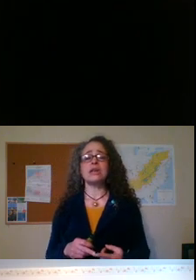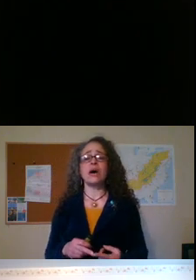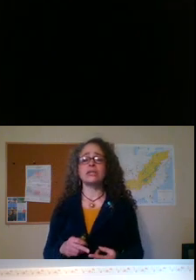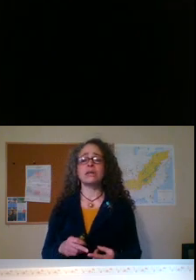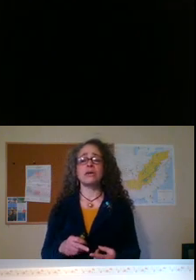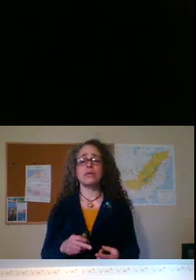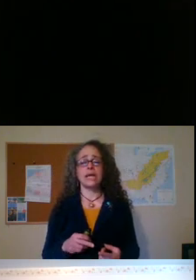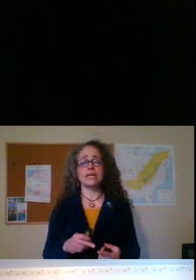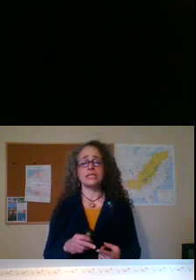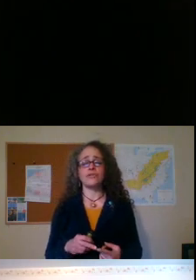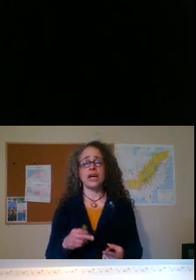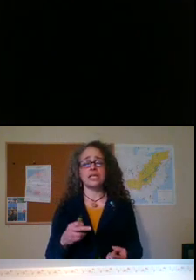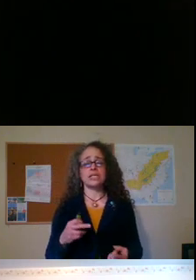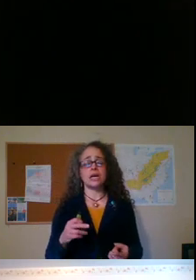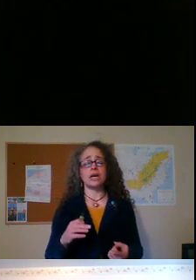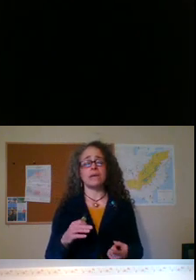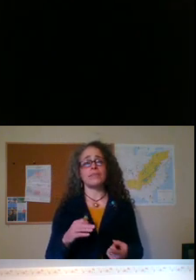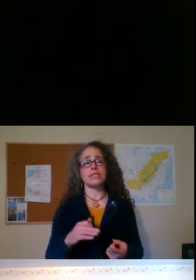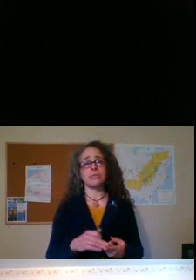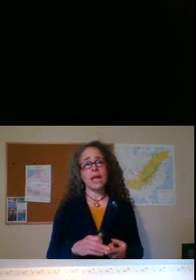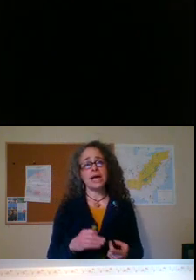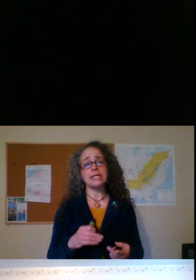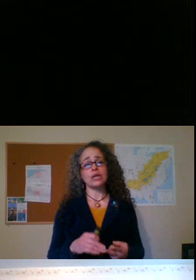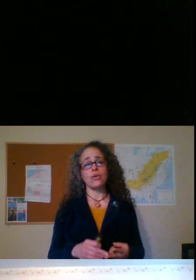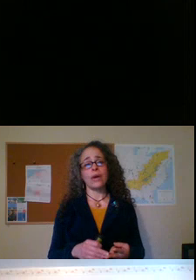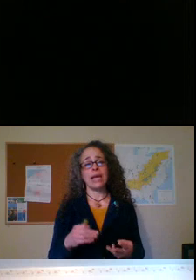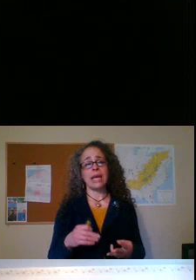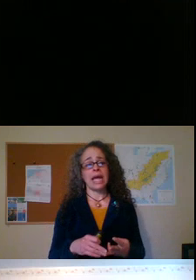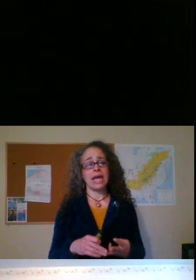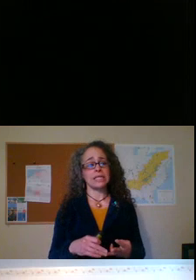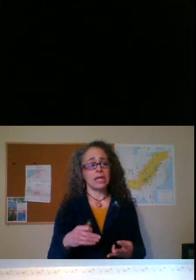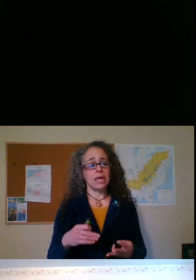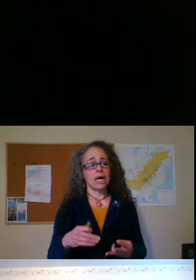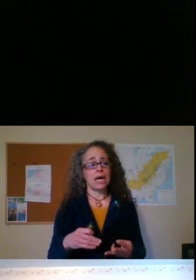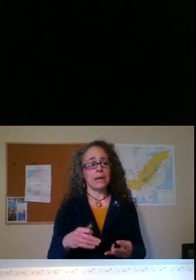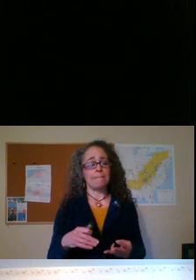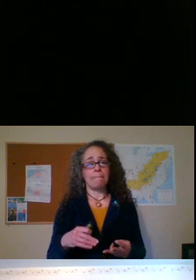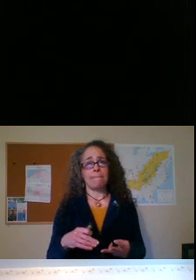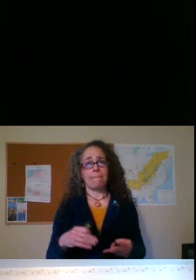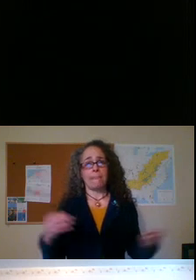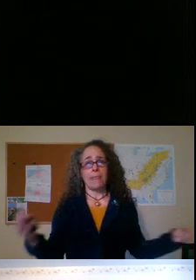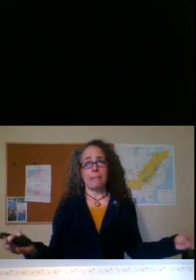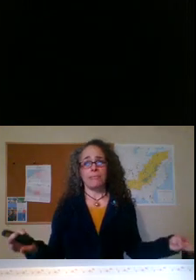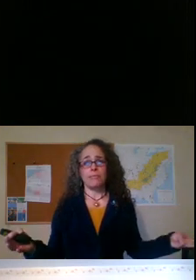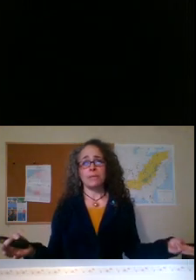However, ARC also likes to fund supplies, equipment, and